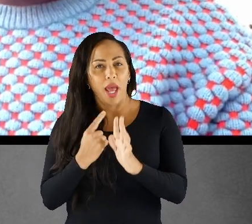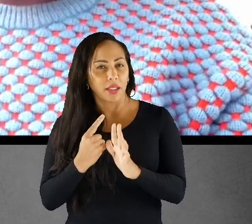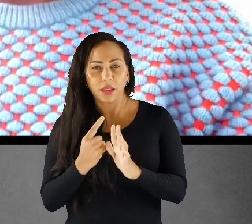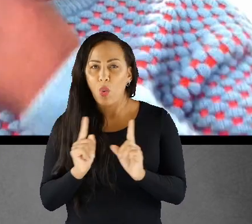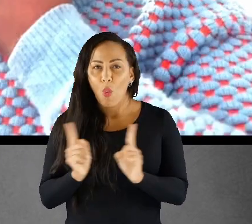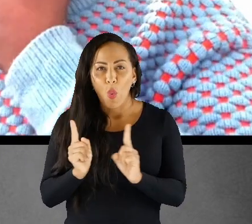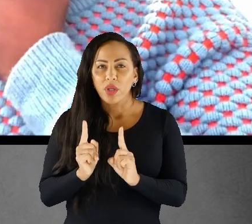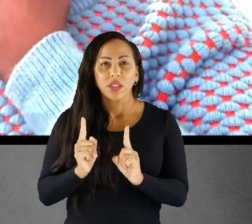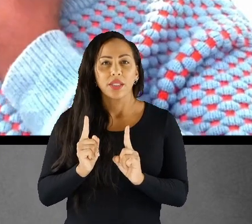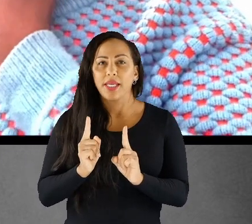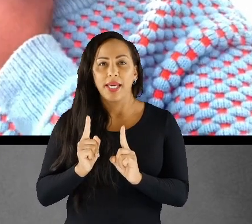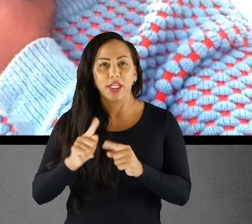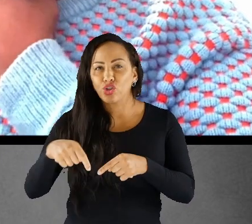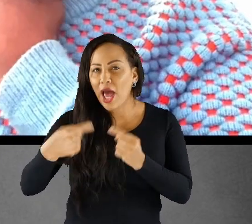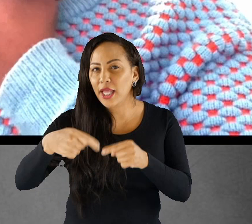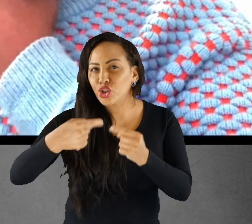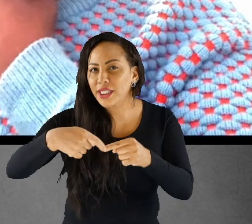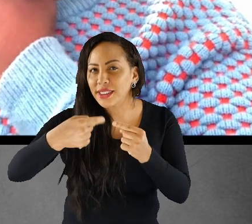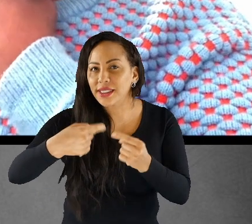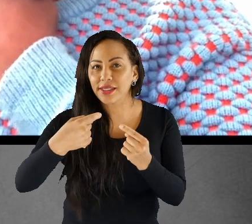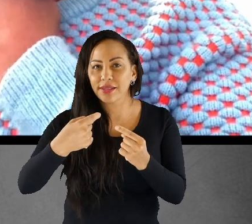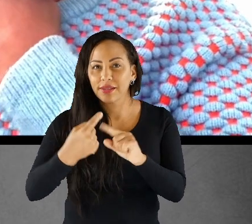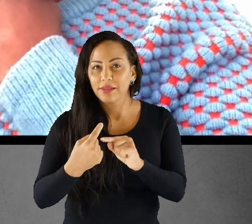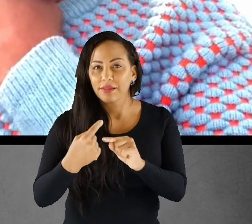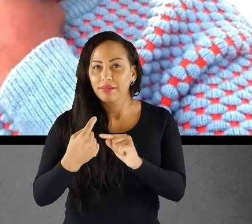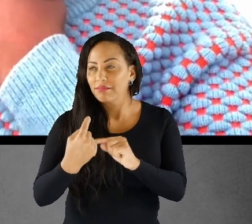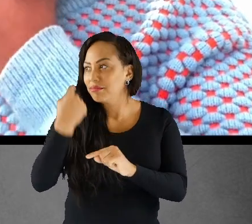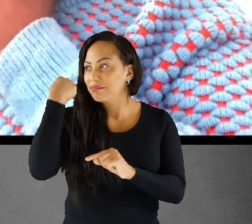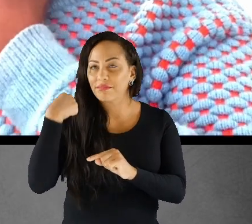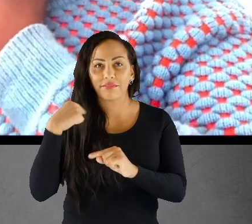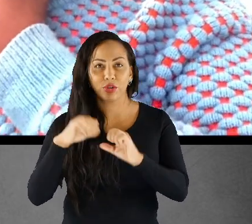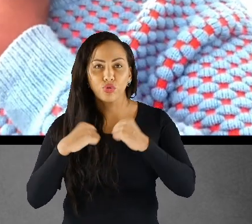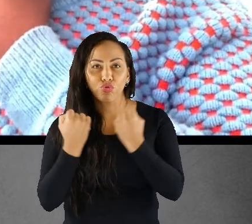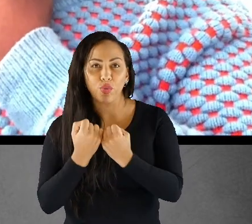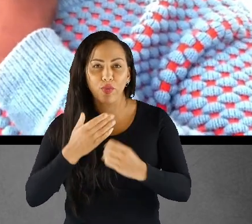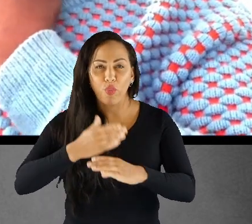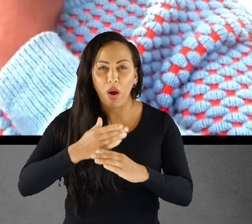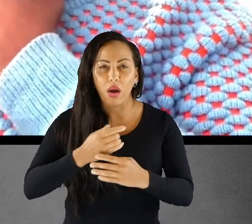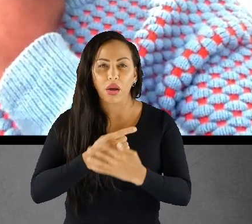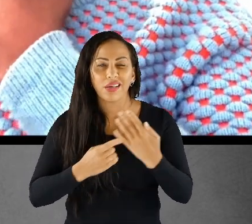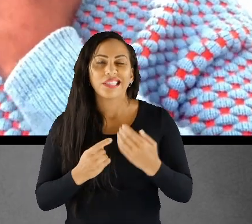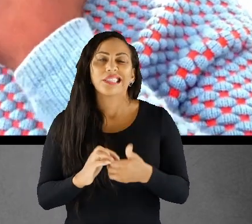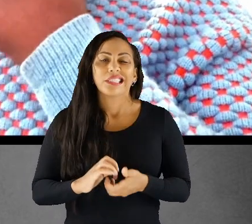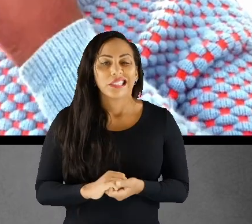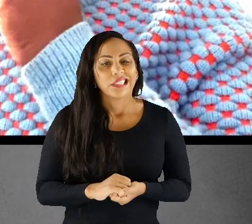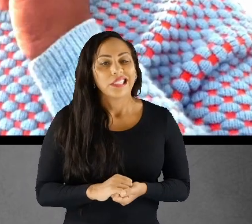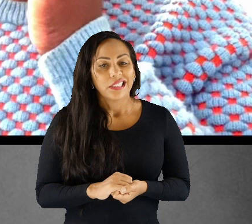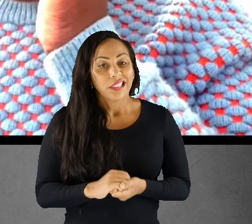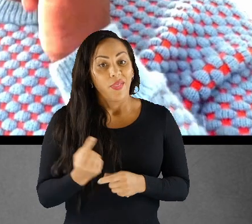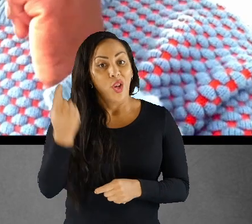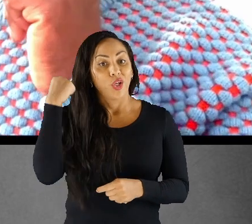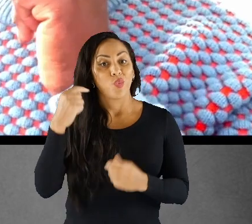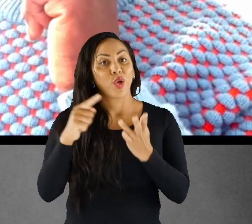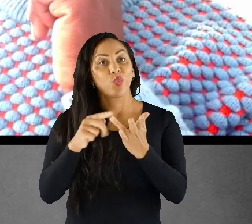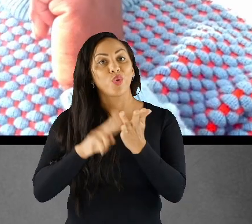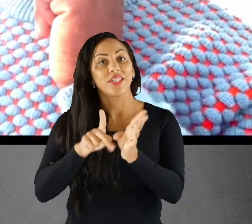on, what have been the catalysts and the challenges for that, or the last body of work that you've created? I think the